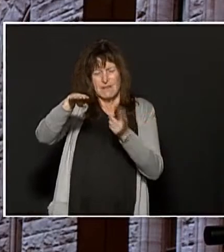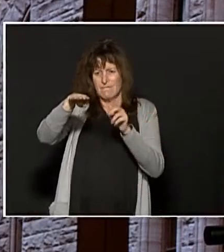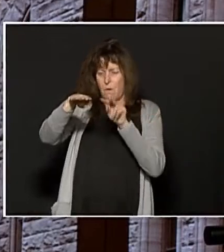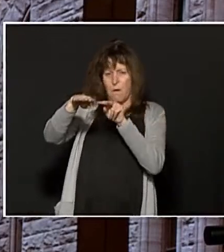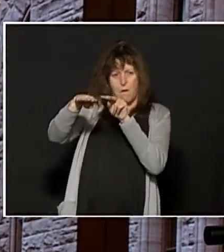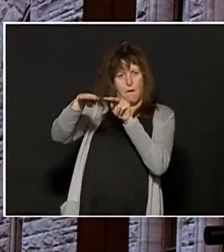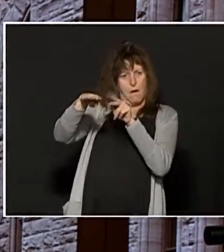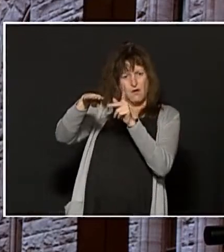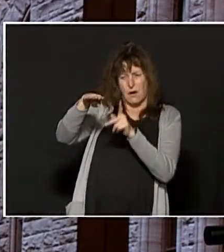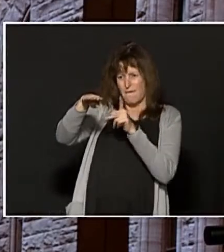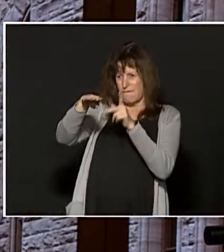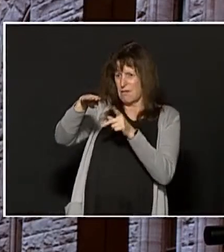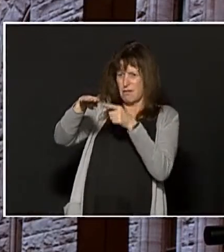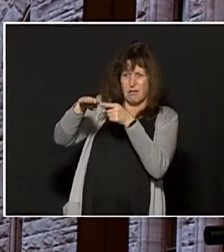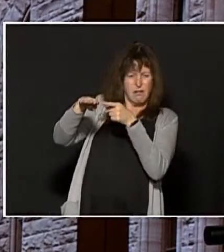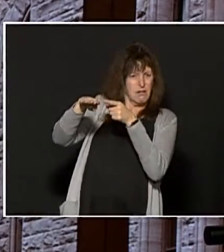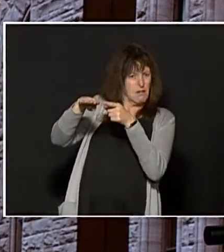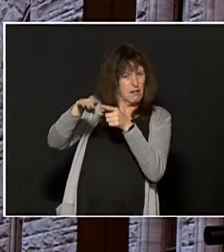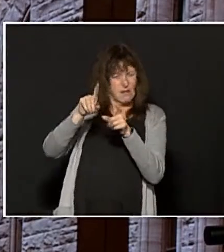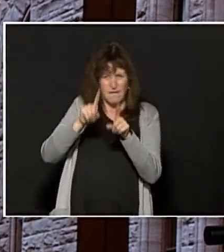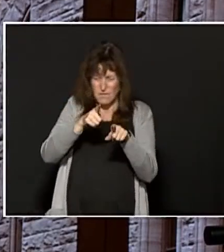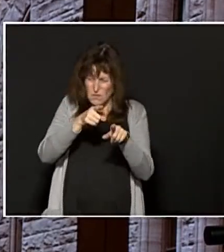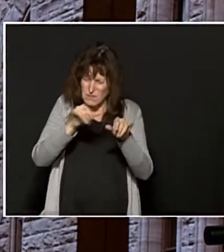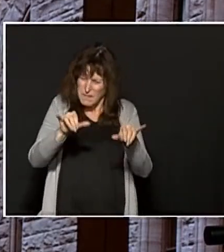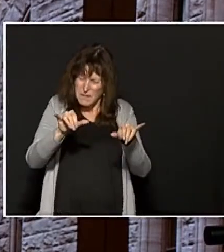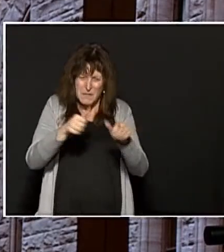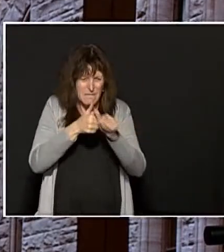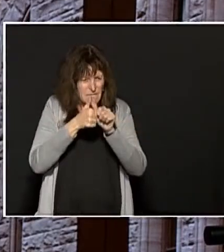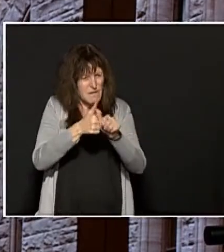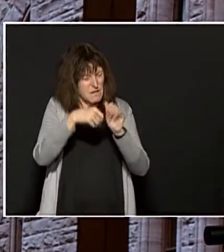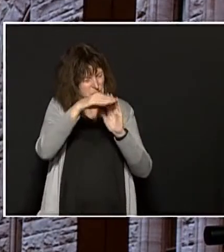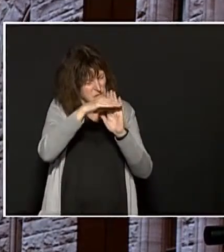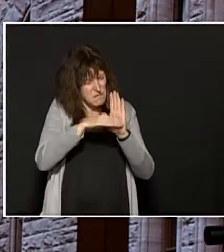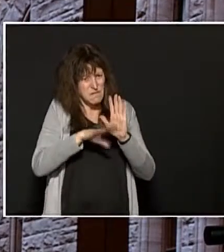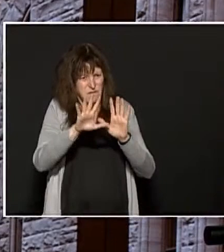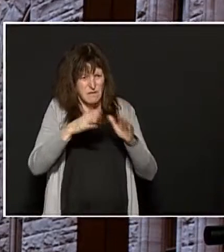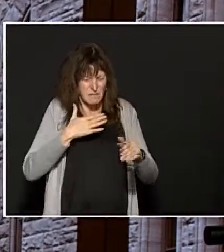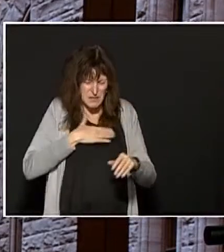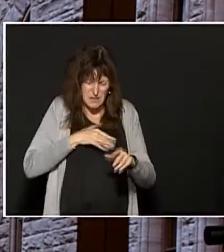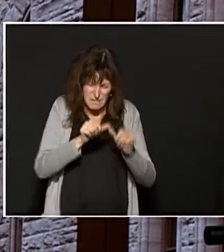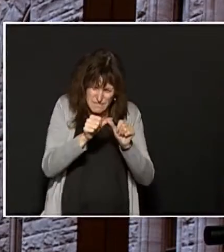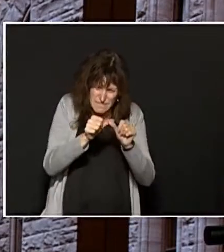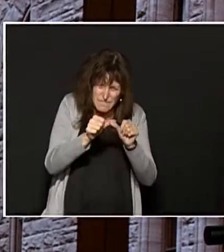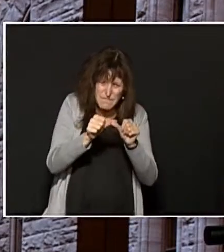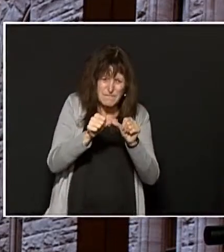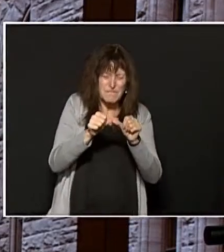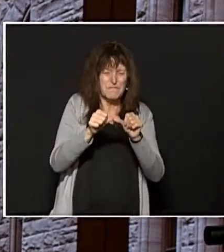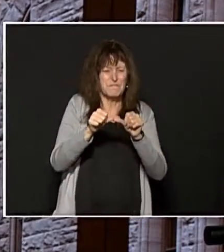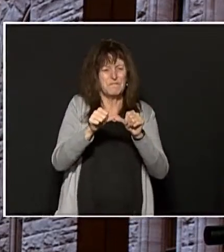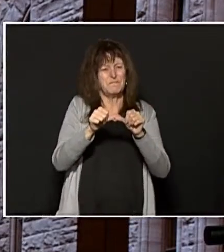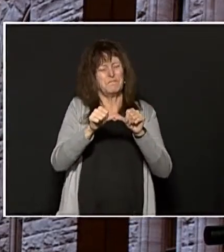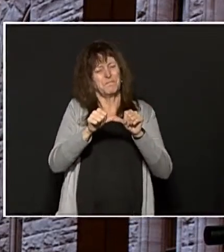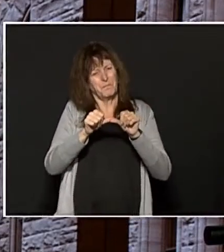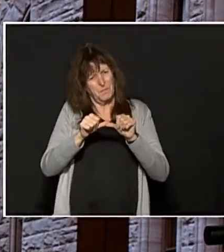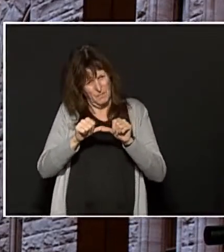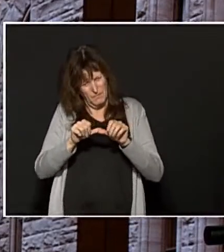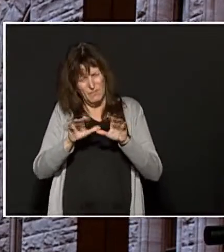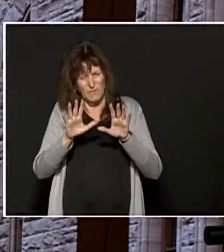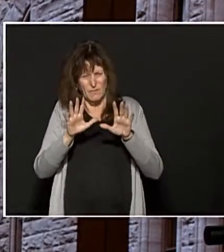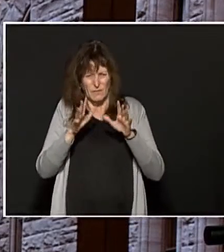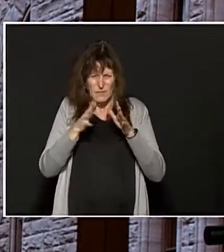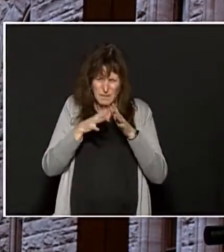Let's stay vigilant, let's stay at the task, and keep this turning back down again, because it is critically important at